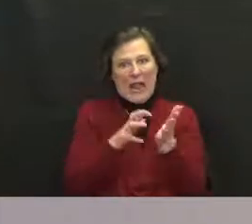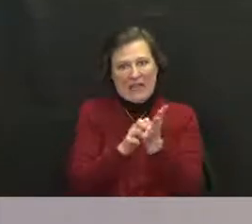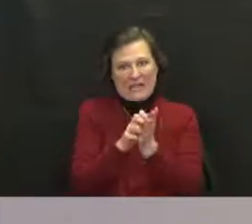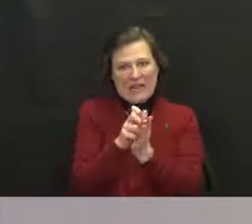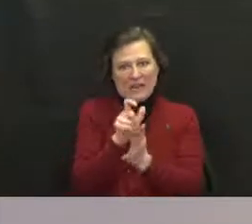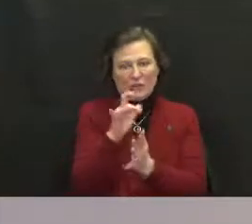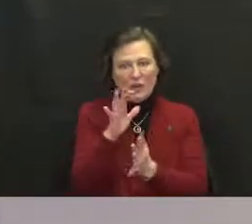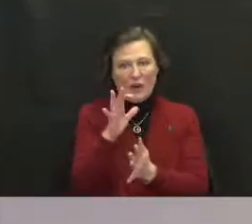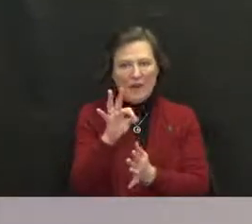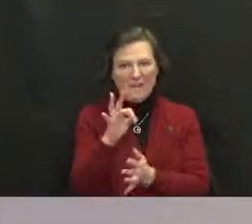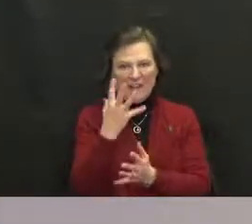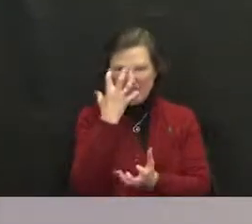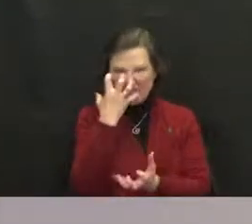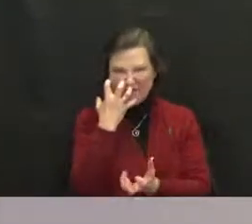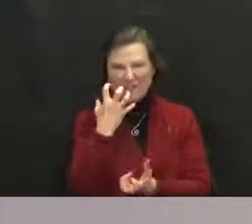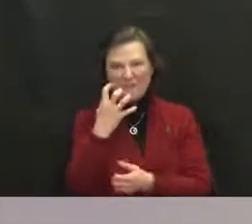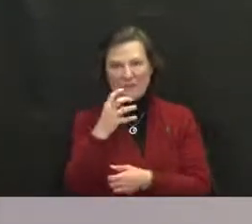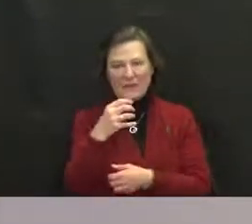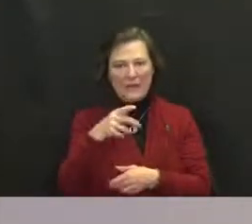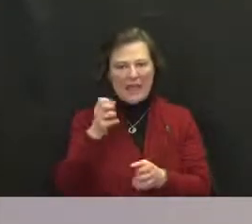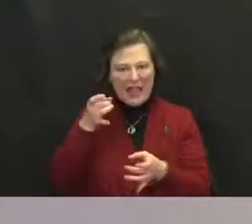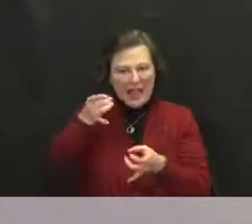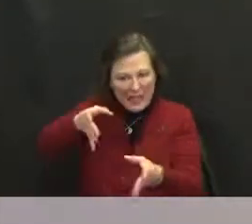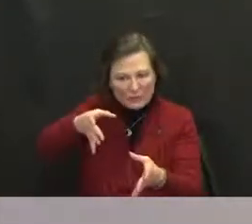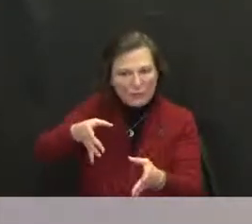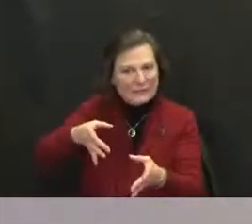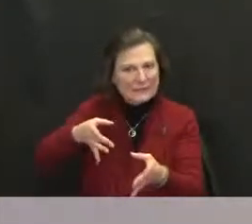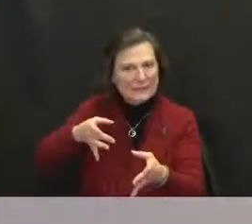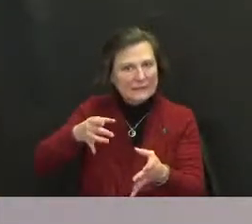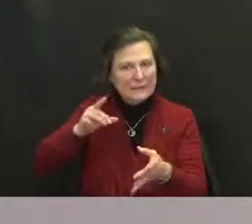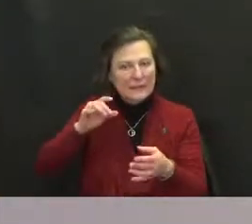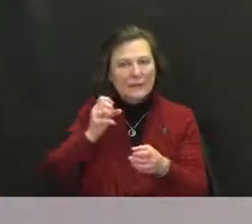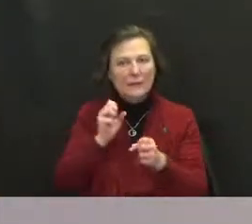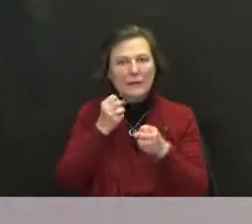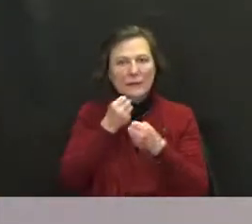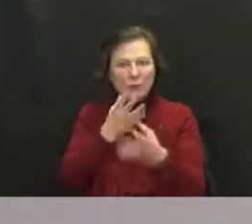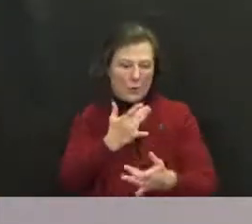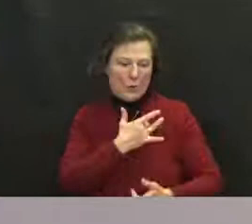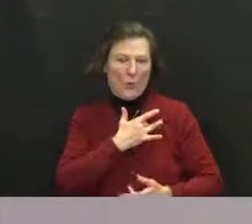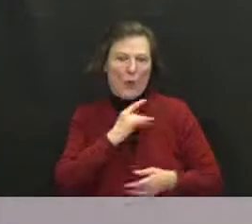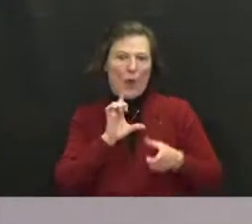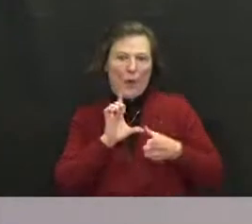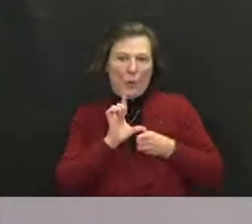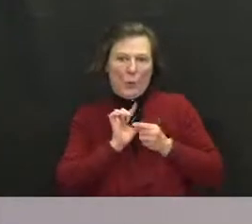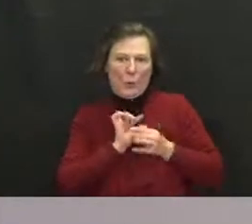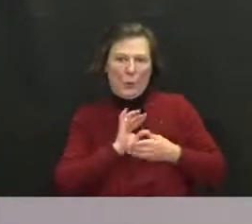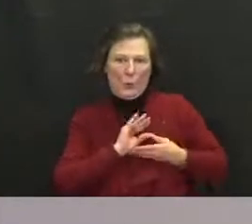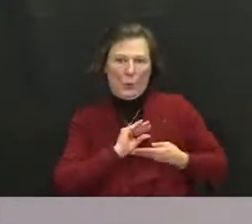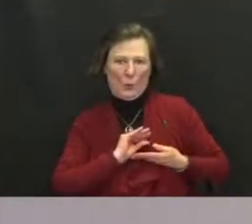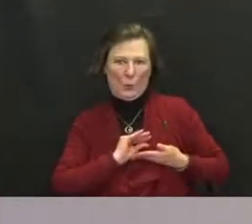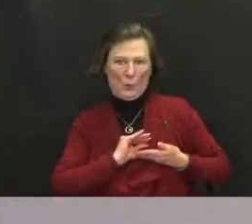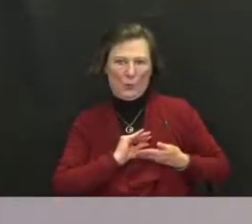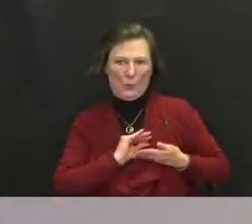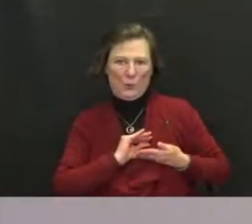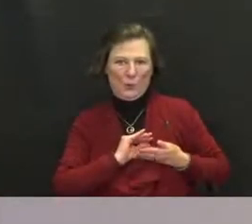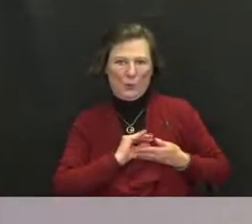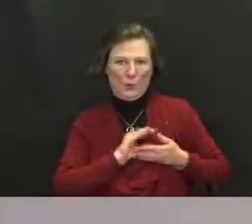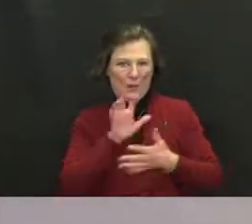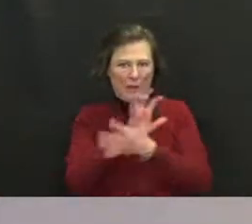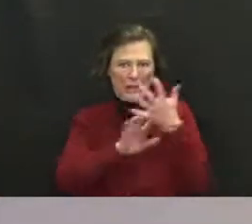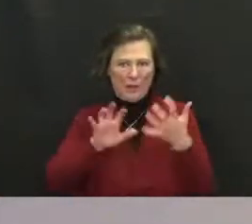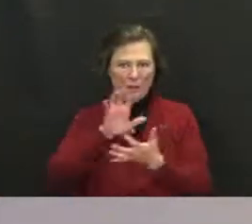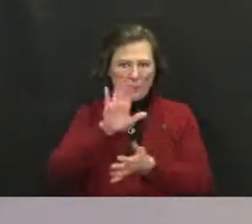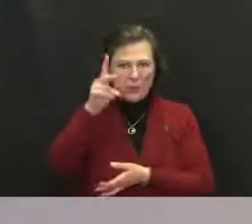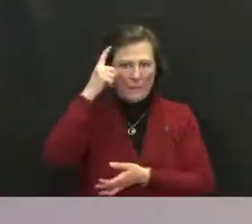hostility, a hatred that shrinks the heart and clouds the mind.